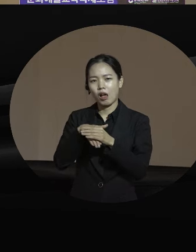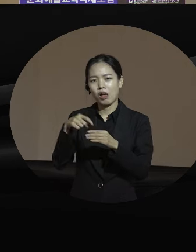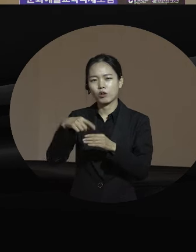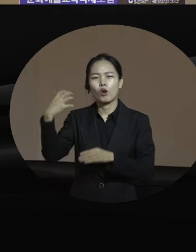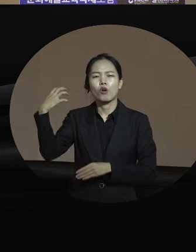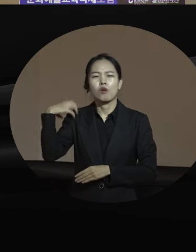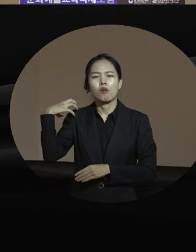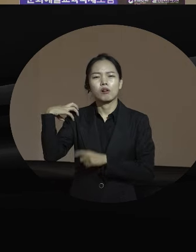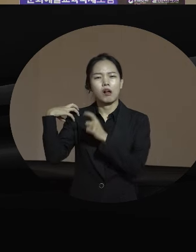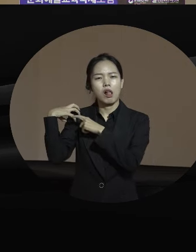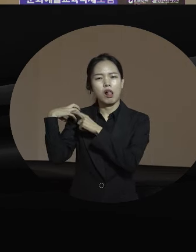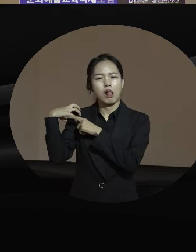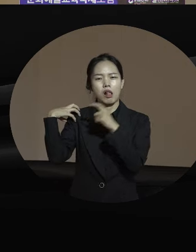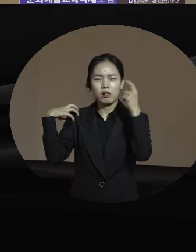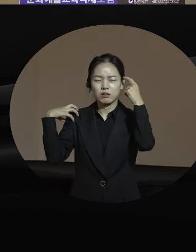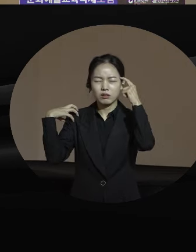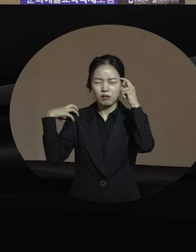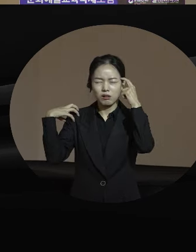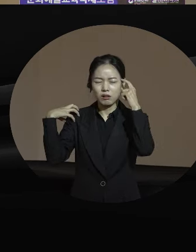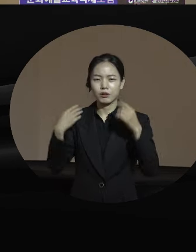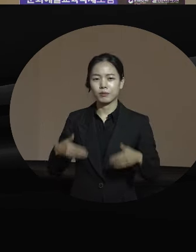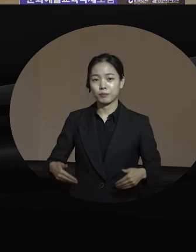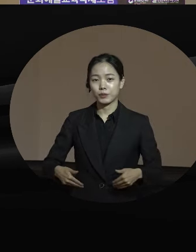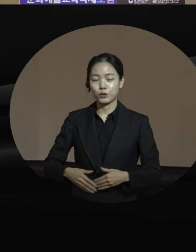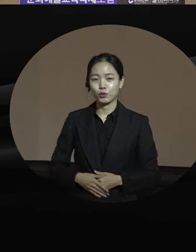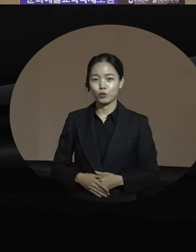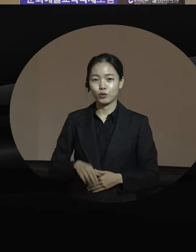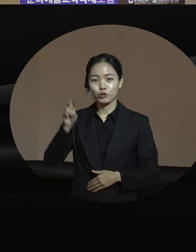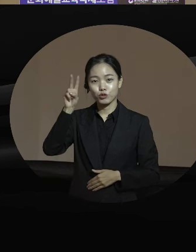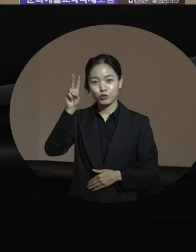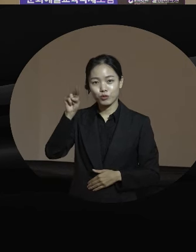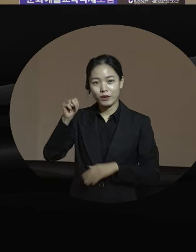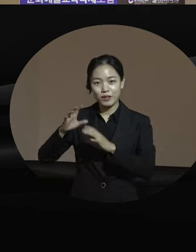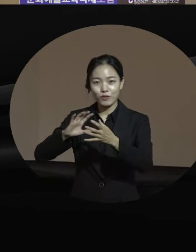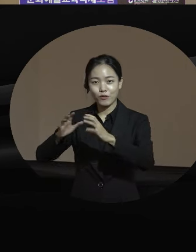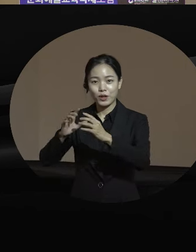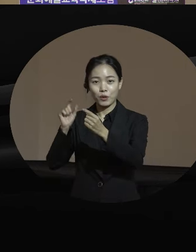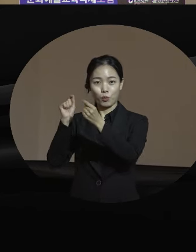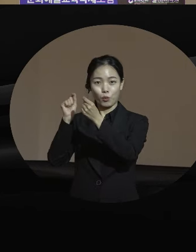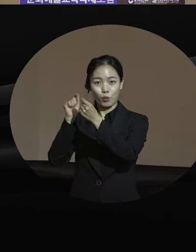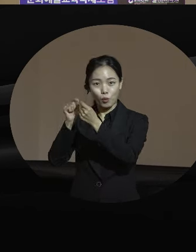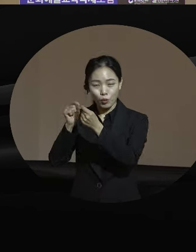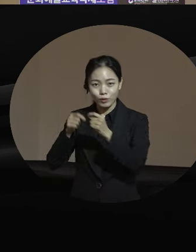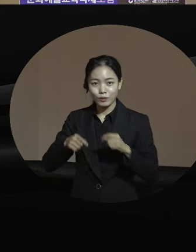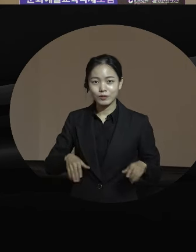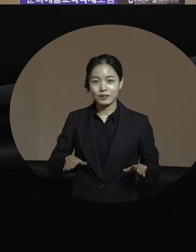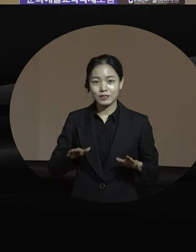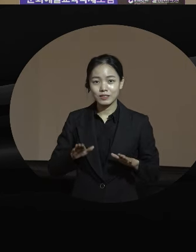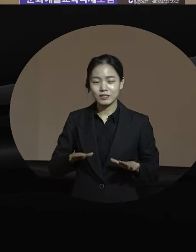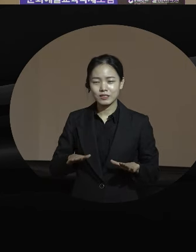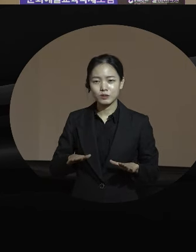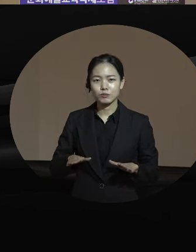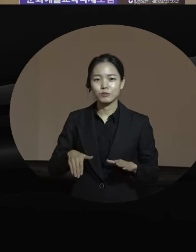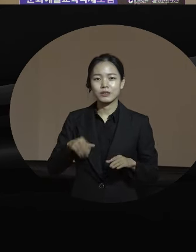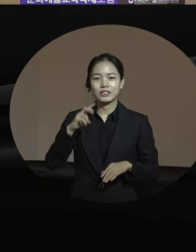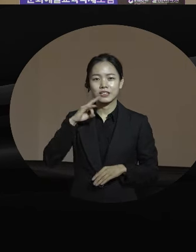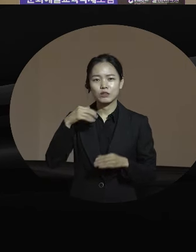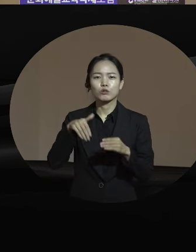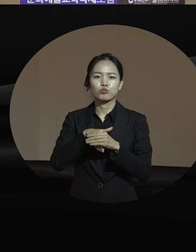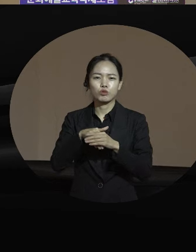Summit of the Future, let us reaffirm our commitment to culture and arts education as an important tool